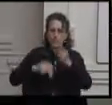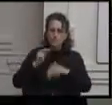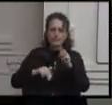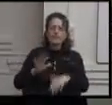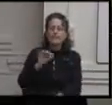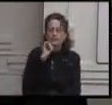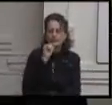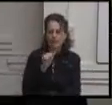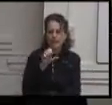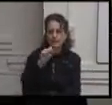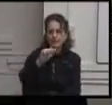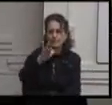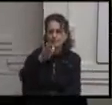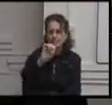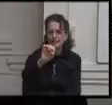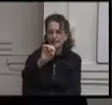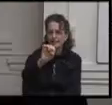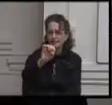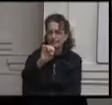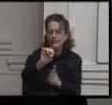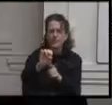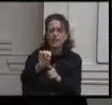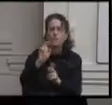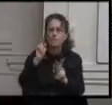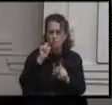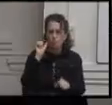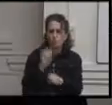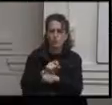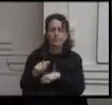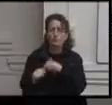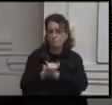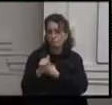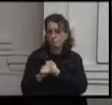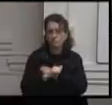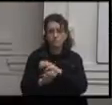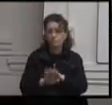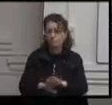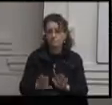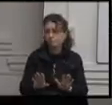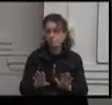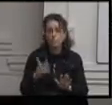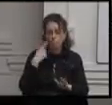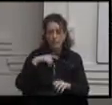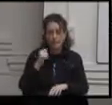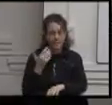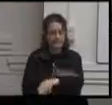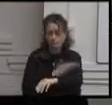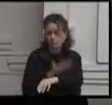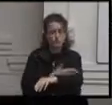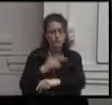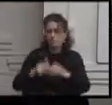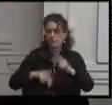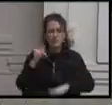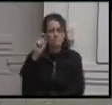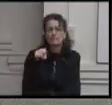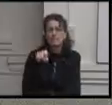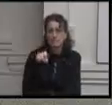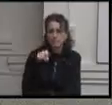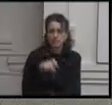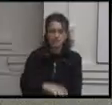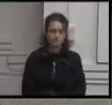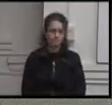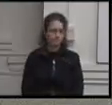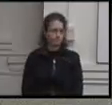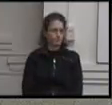have to get these buildings renovated as soon as possible. So that's where I'll end my spiel.